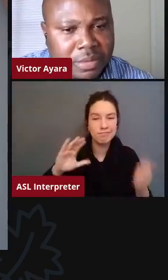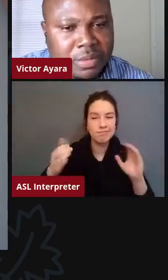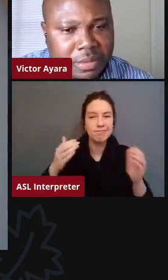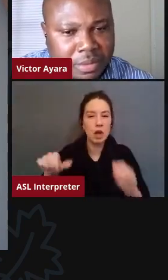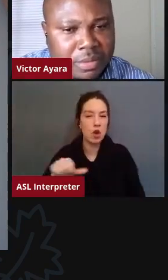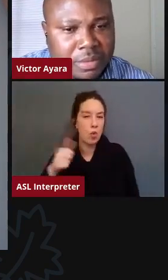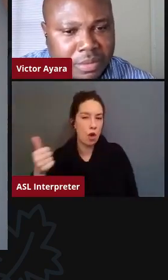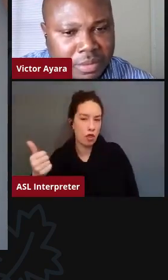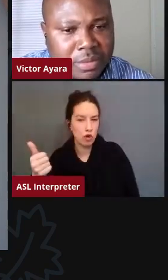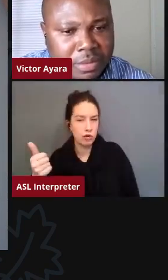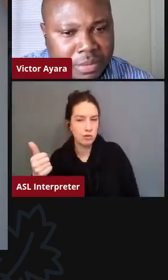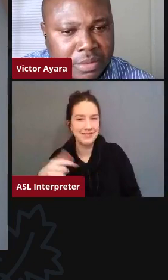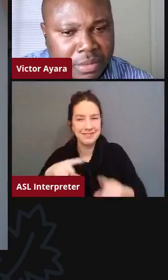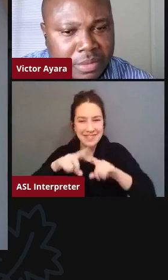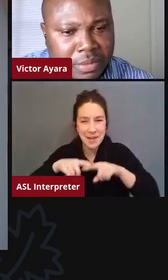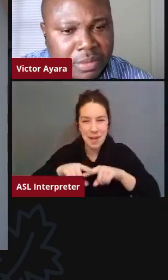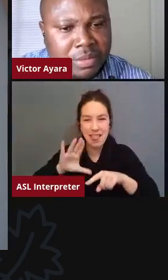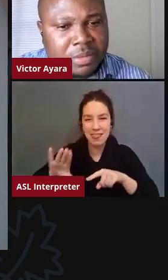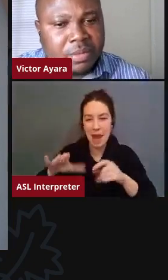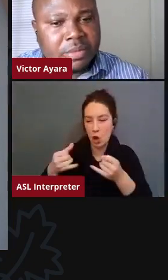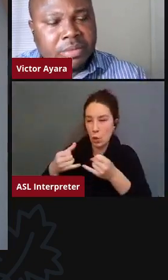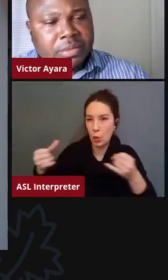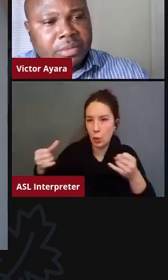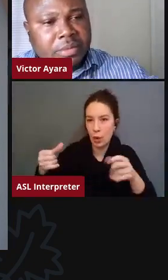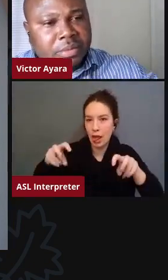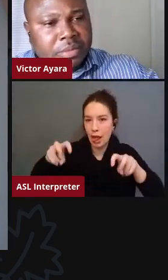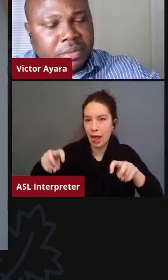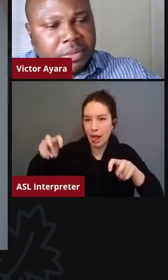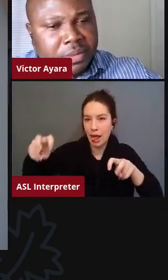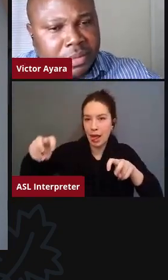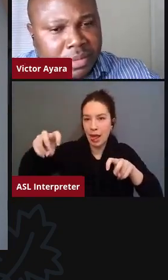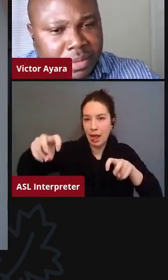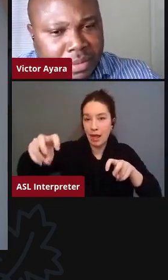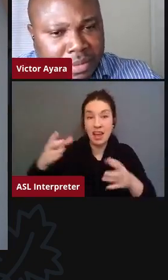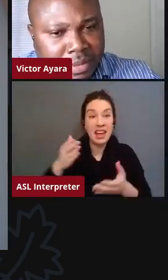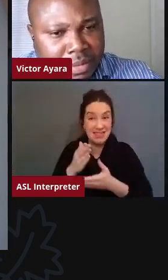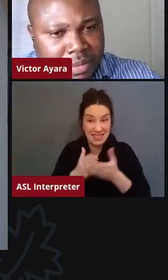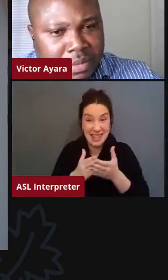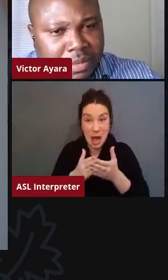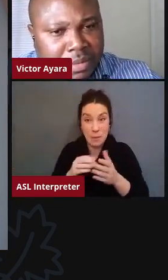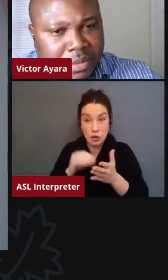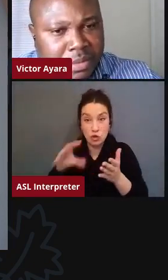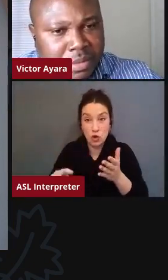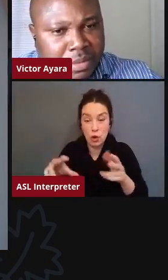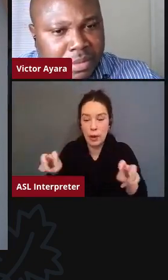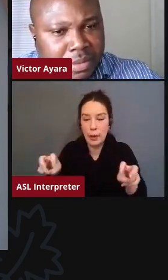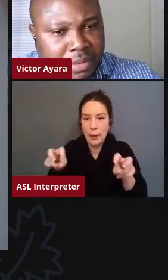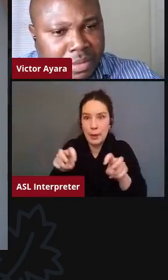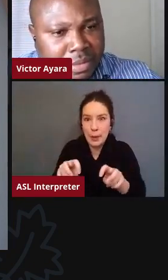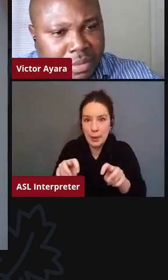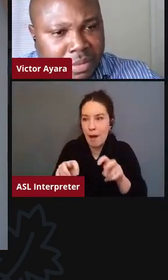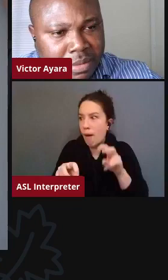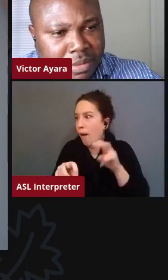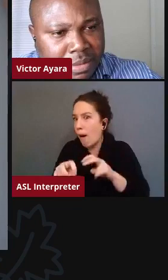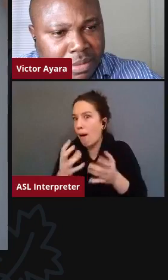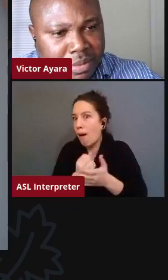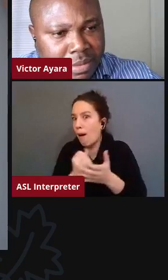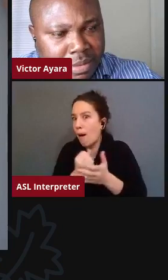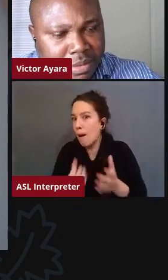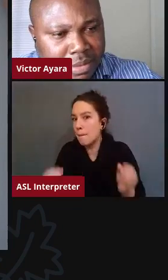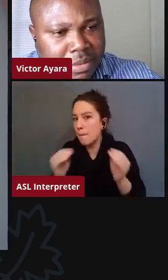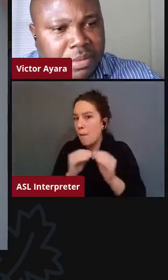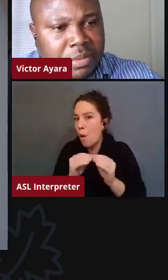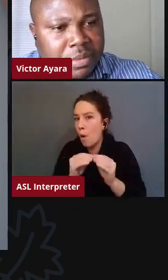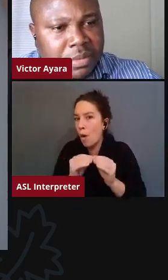you can imagine if you make that square bigger and bigger and bigger, there are going to be lower and lower scores going out. And that's exactly what I'm trying to do with